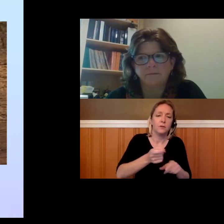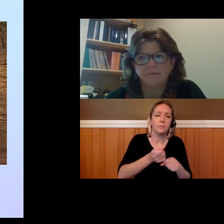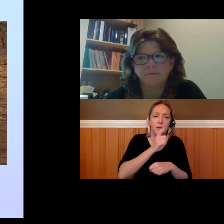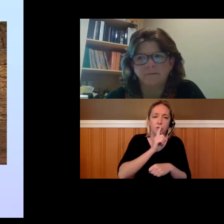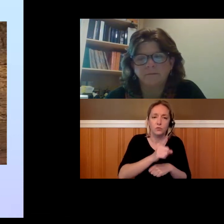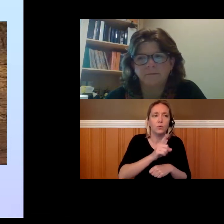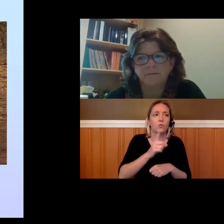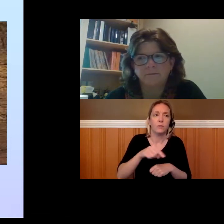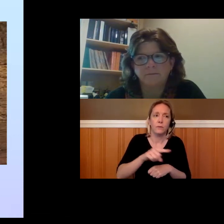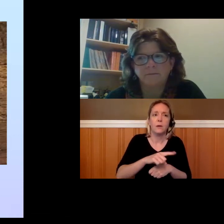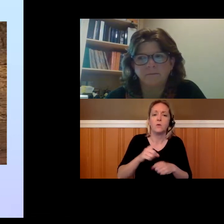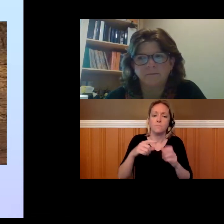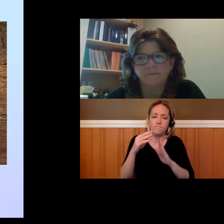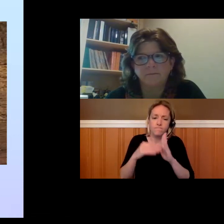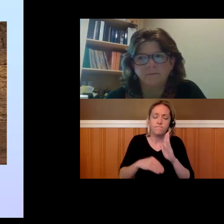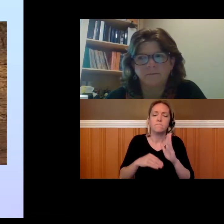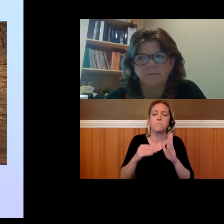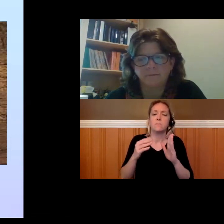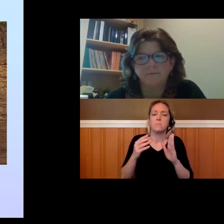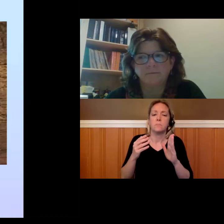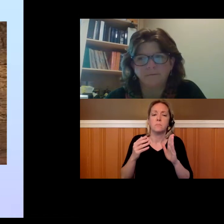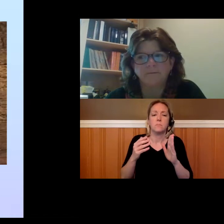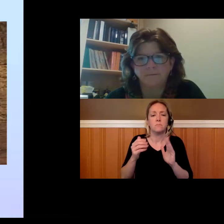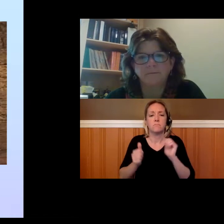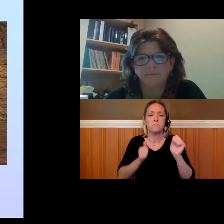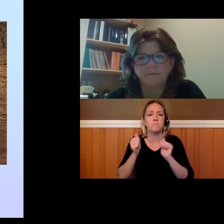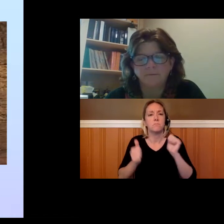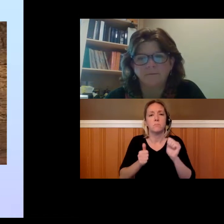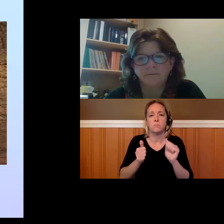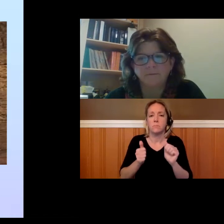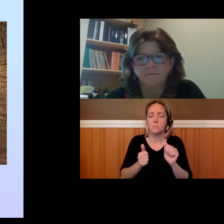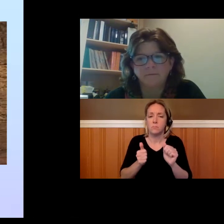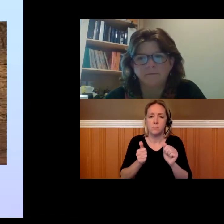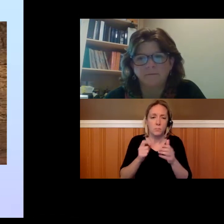make a difference and an impact, and they have the tenacity to follow through and